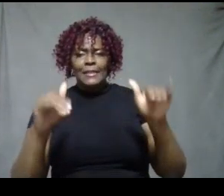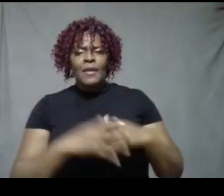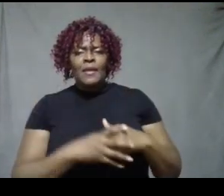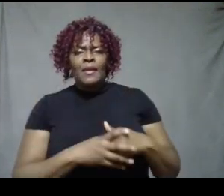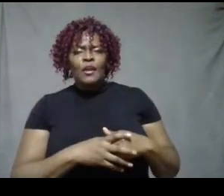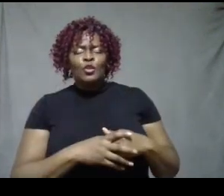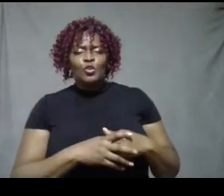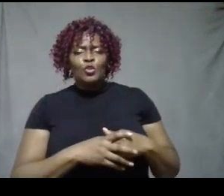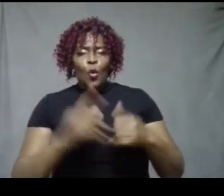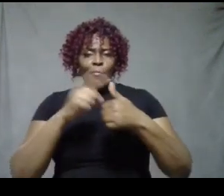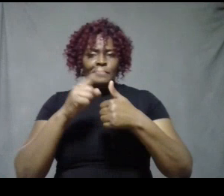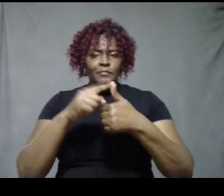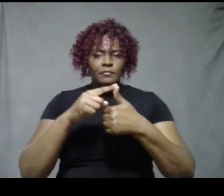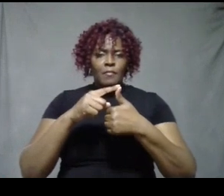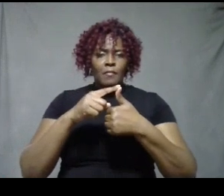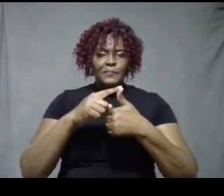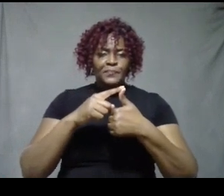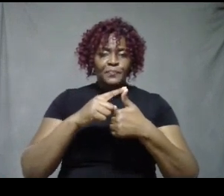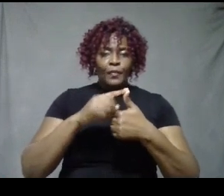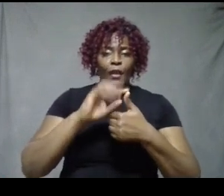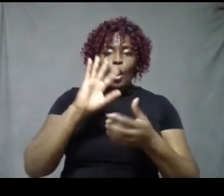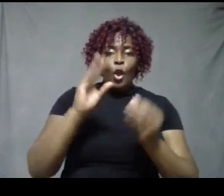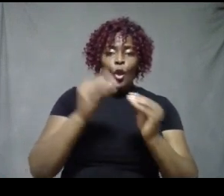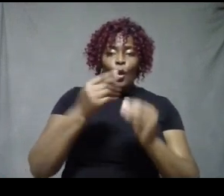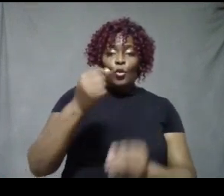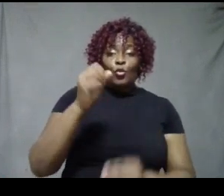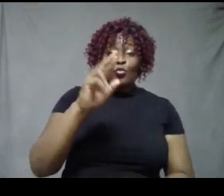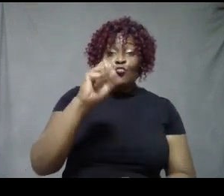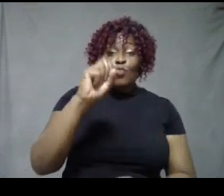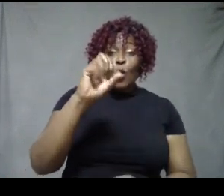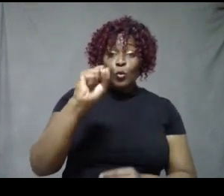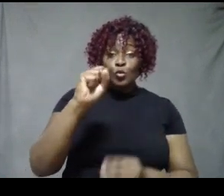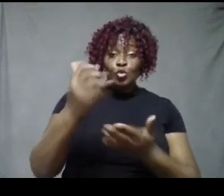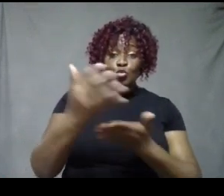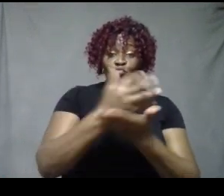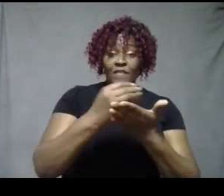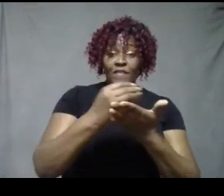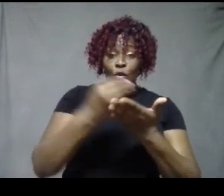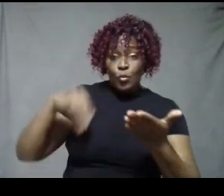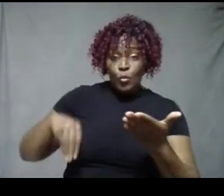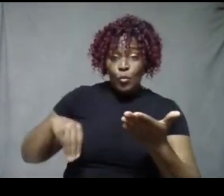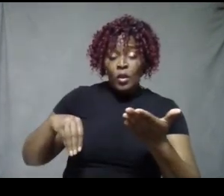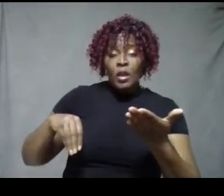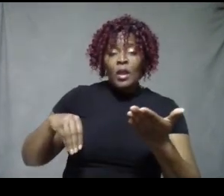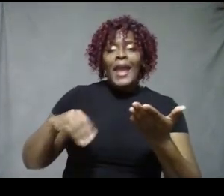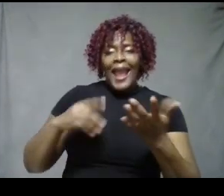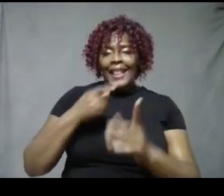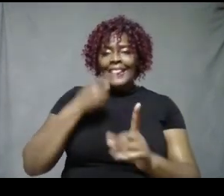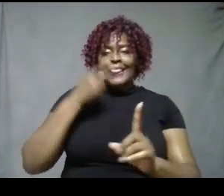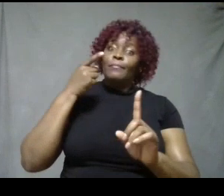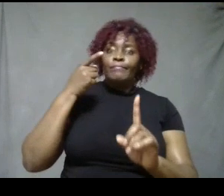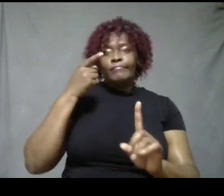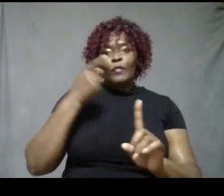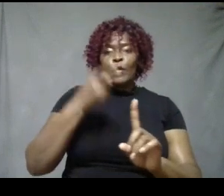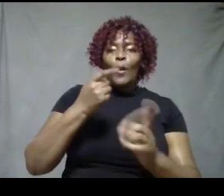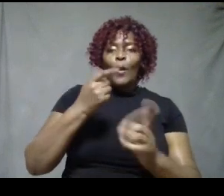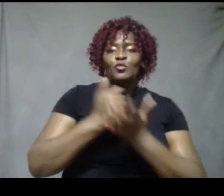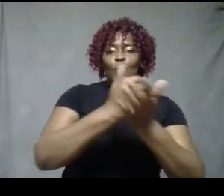one is your gross revenue. And the idea of this is to assist, you know, businesses with loss of